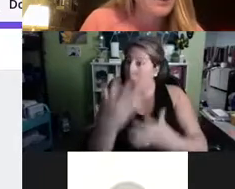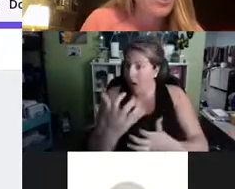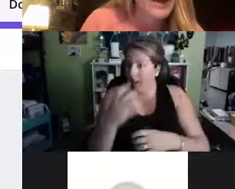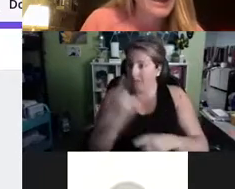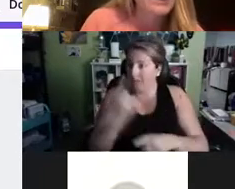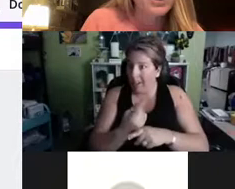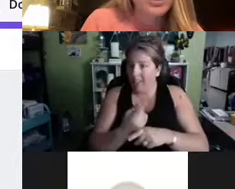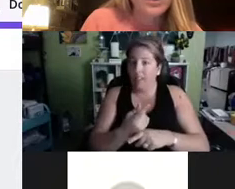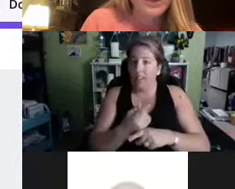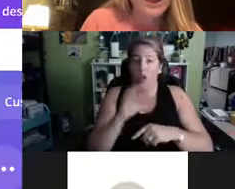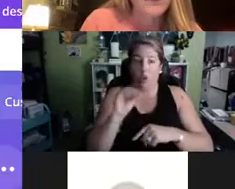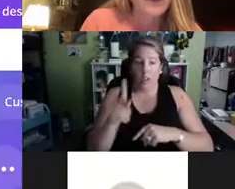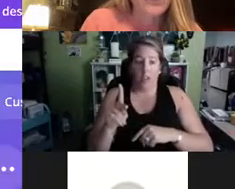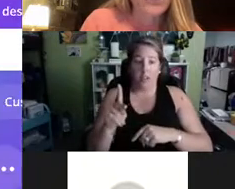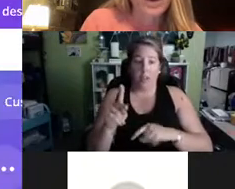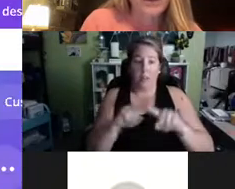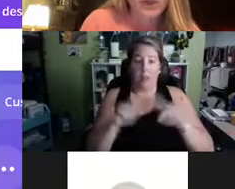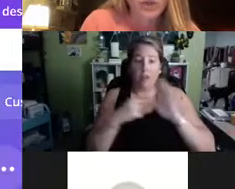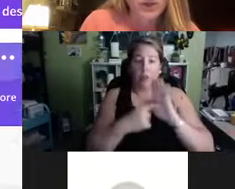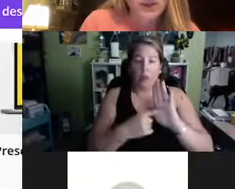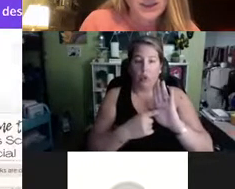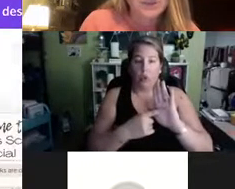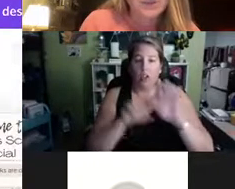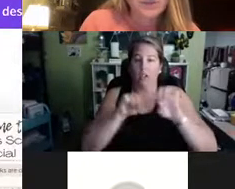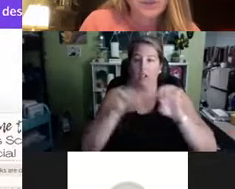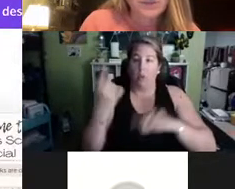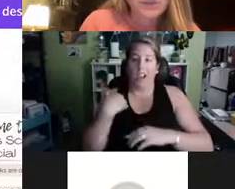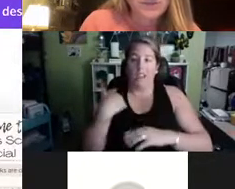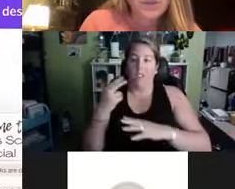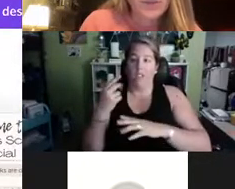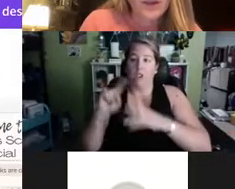I'm going to go back and I'm going to show you one that I've kind of already worked on.